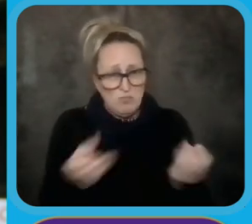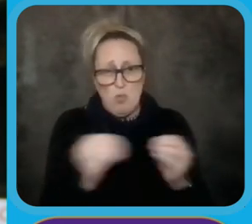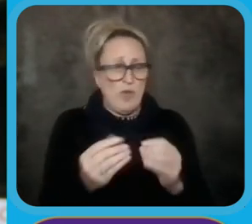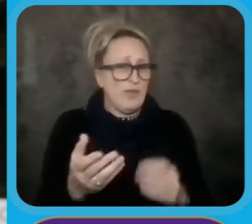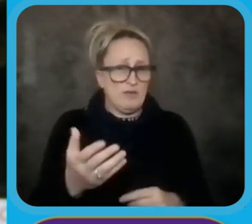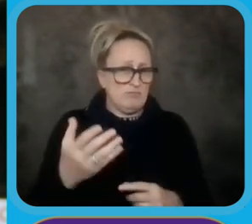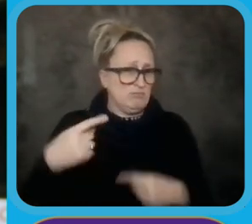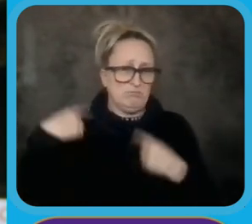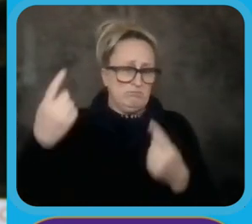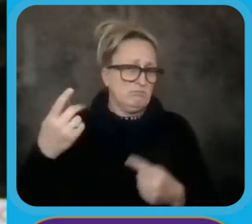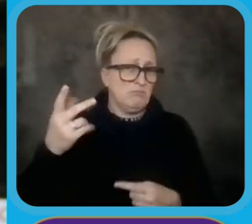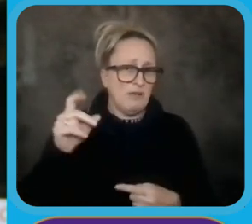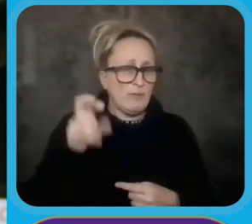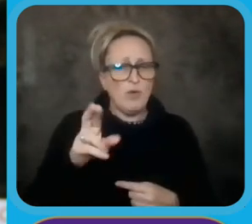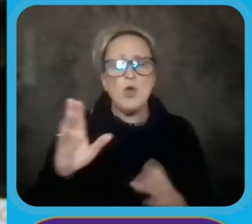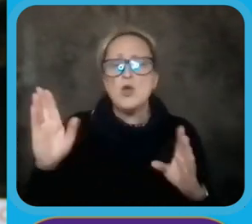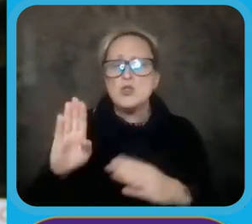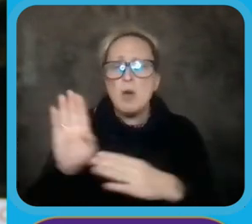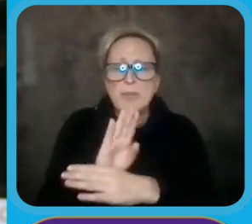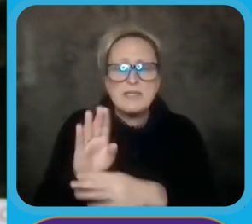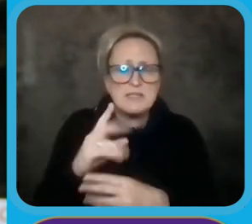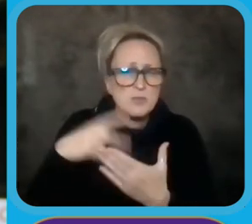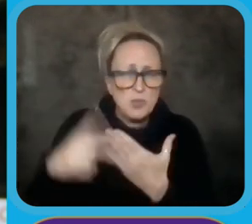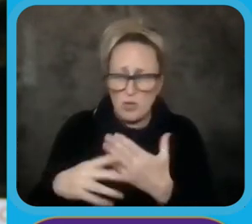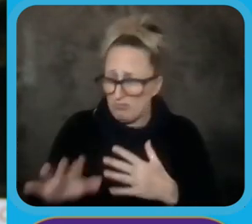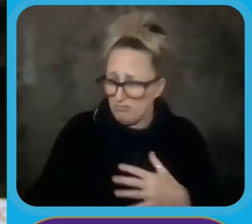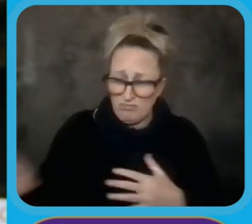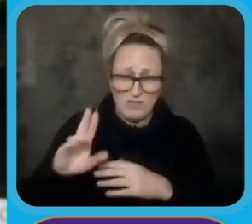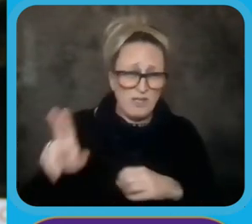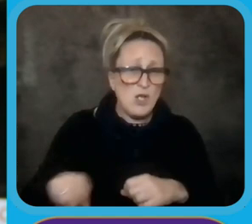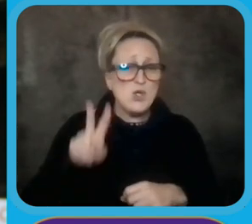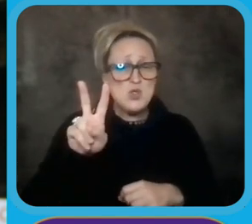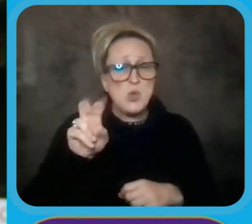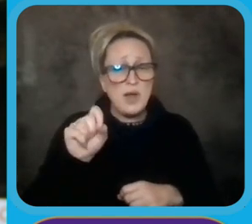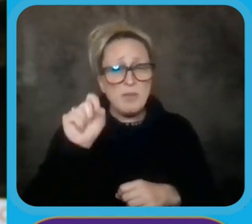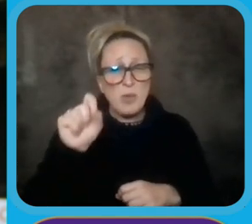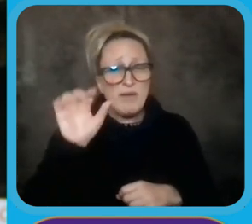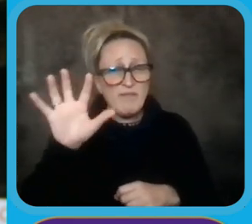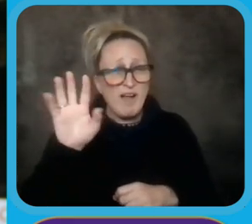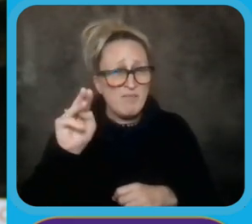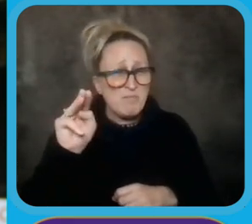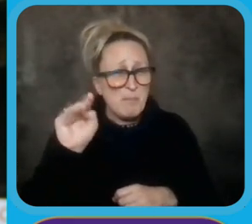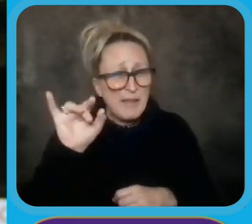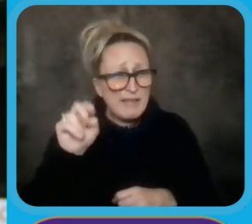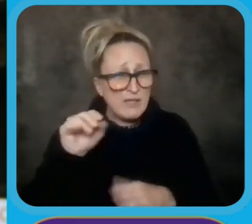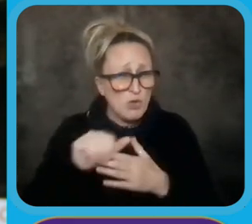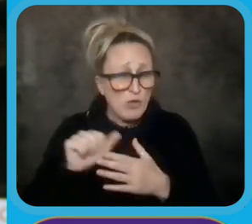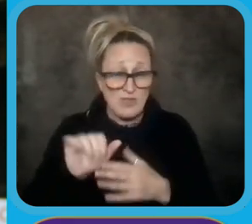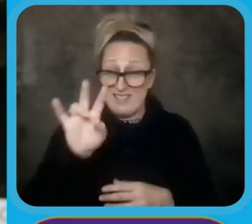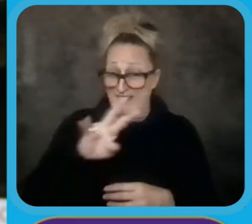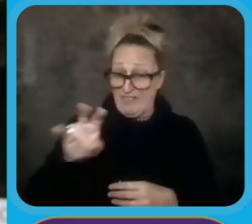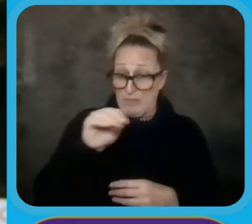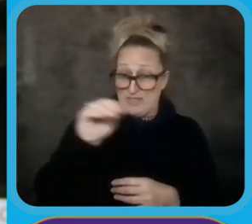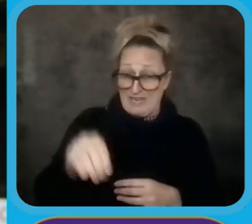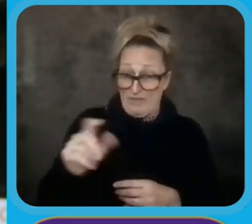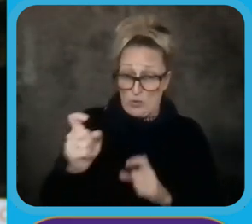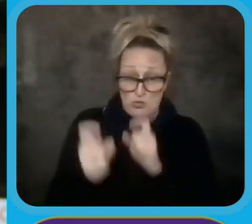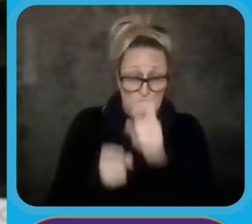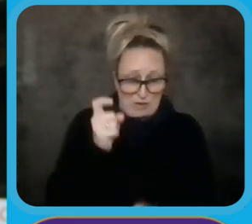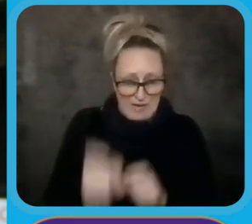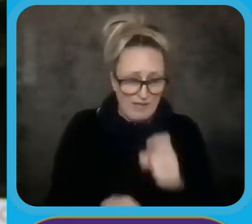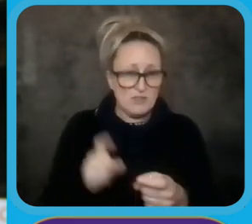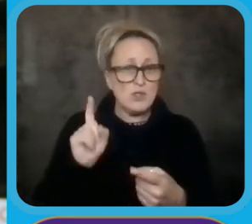largest small business grant program in the country, $2.5 billion, of which 77% of those grants have gone